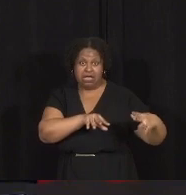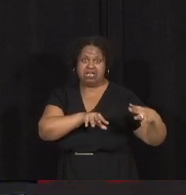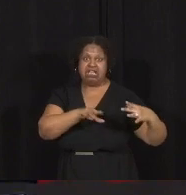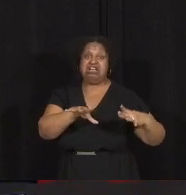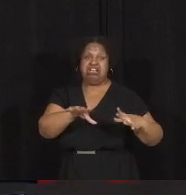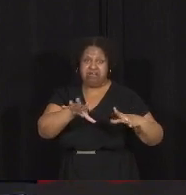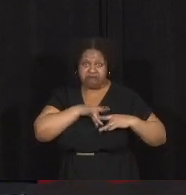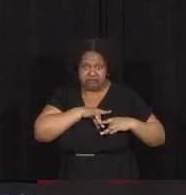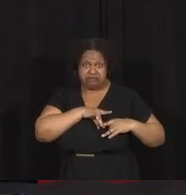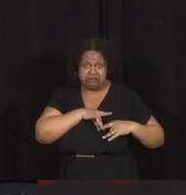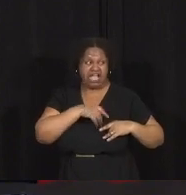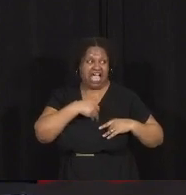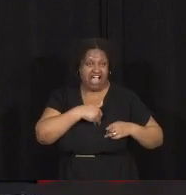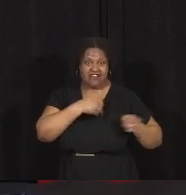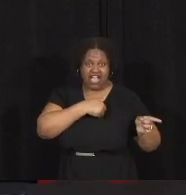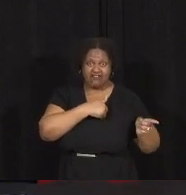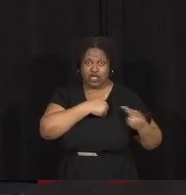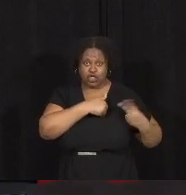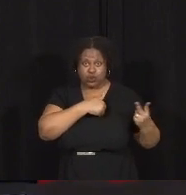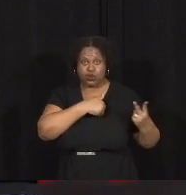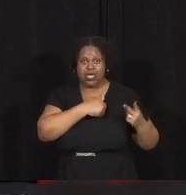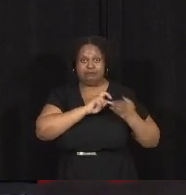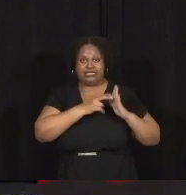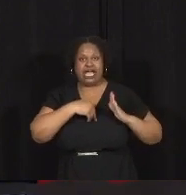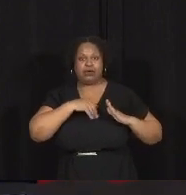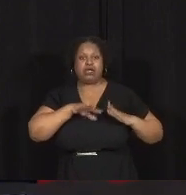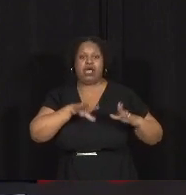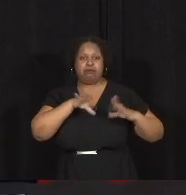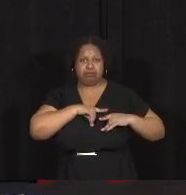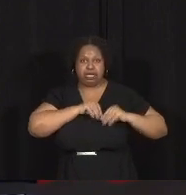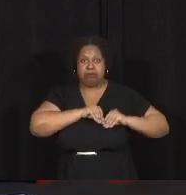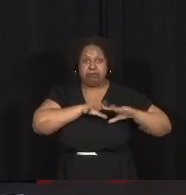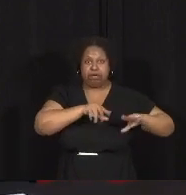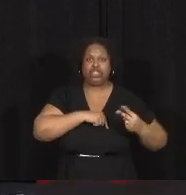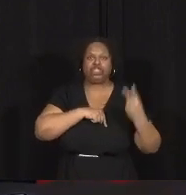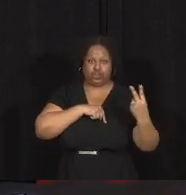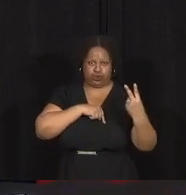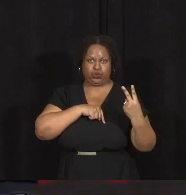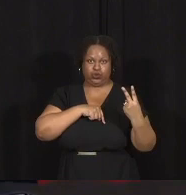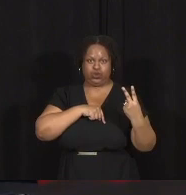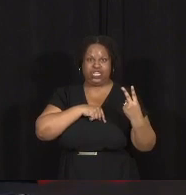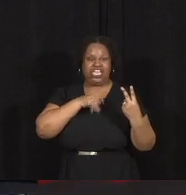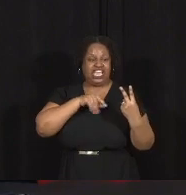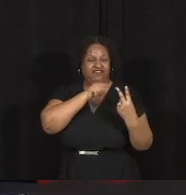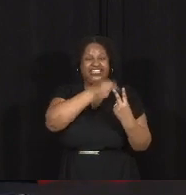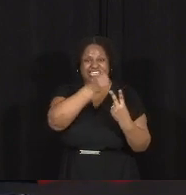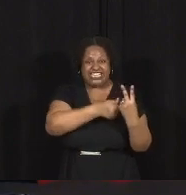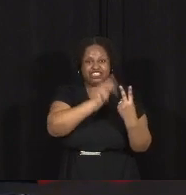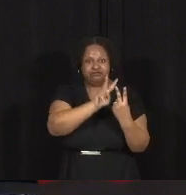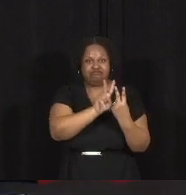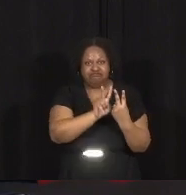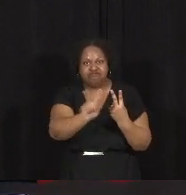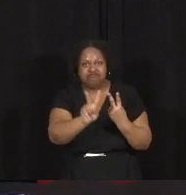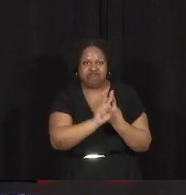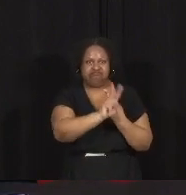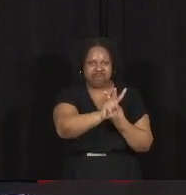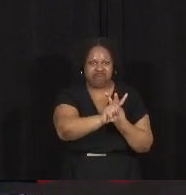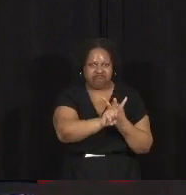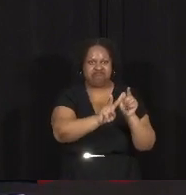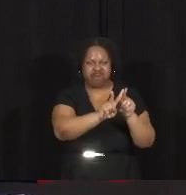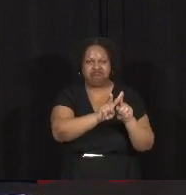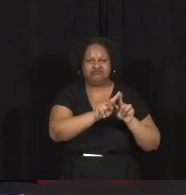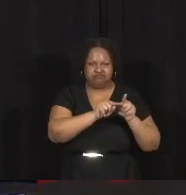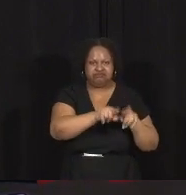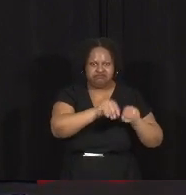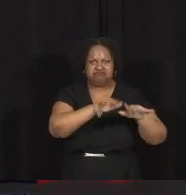reproductive number of 2. And if they then gave it to 2 colleagues again, you can very quickly see how the disease